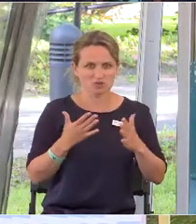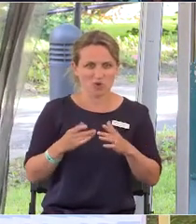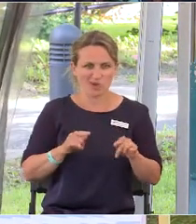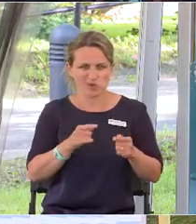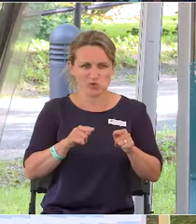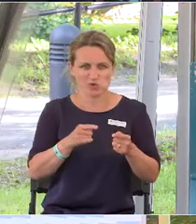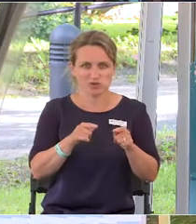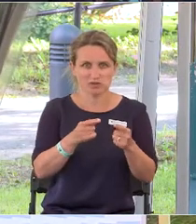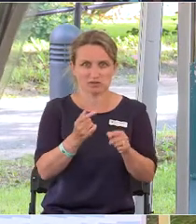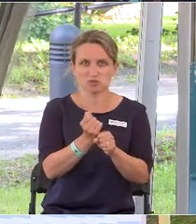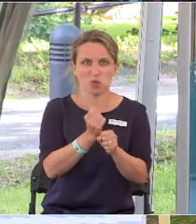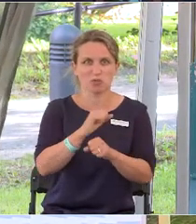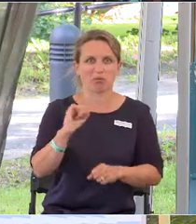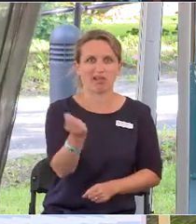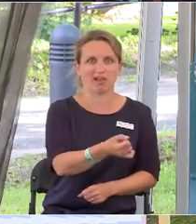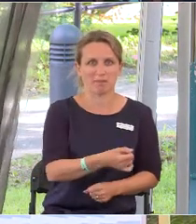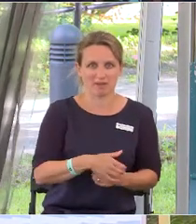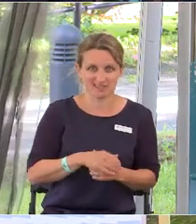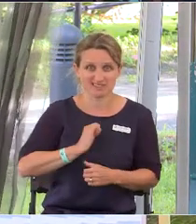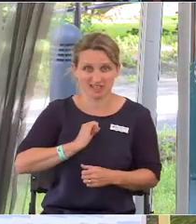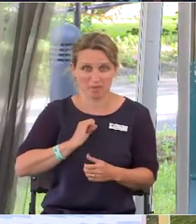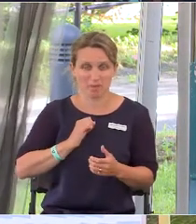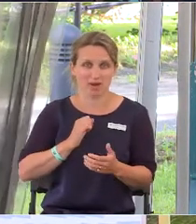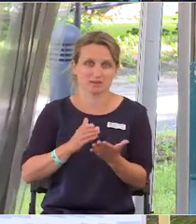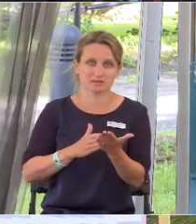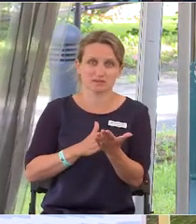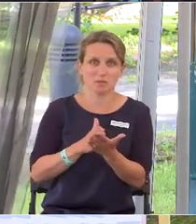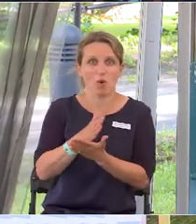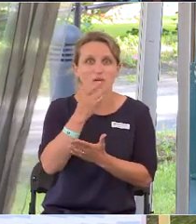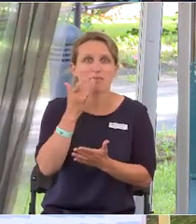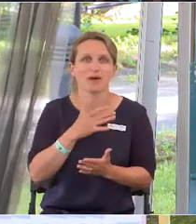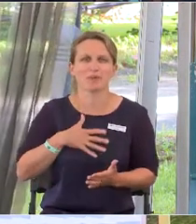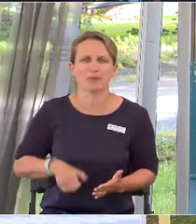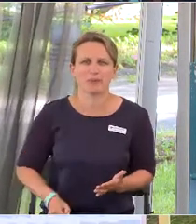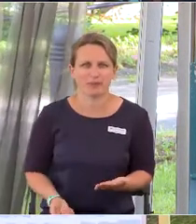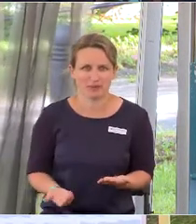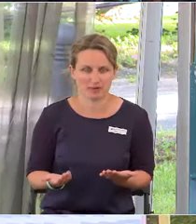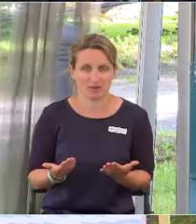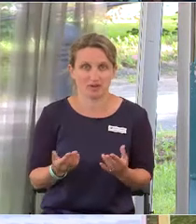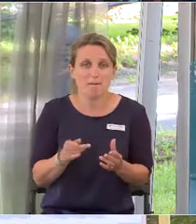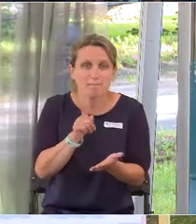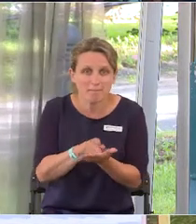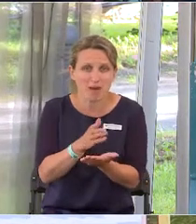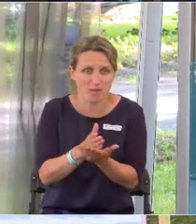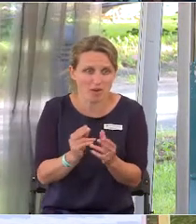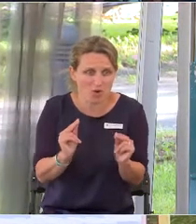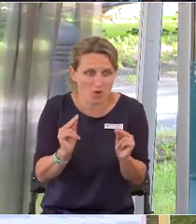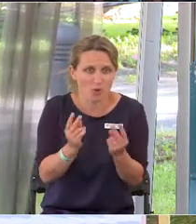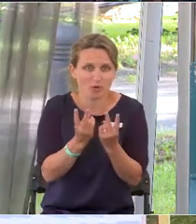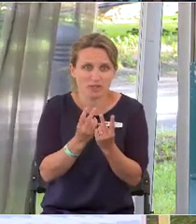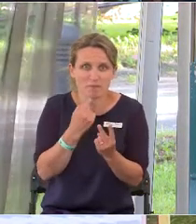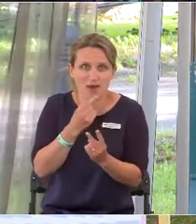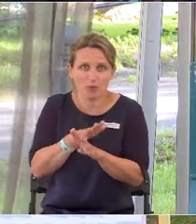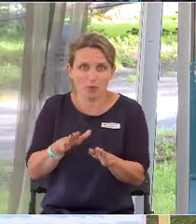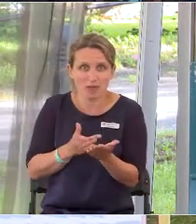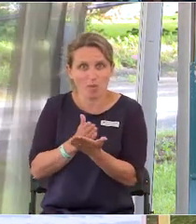through social media, that works much faster. So in this sense, I'm not saying that it should be like this, but maybe the position should work like